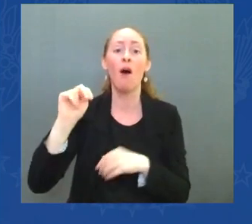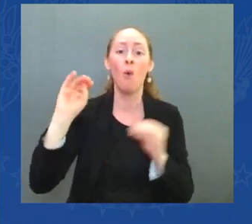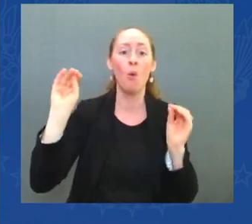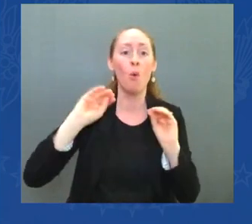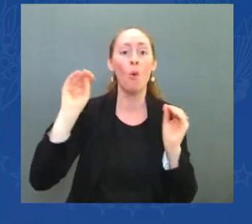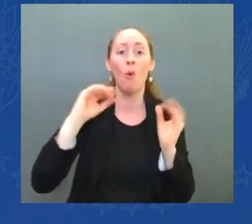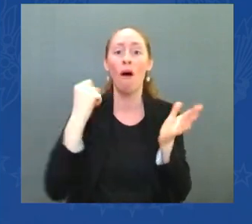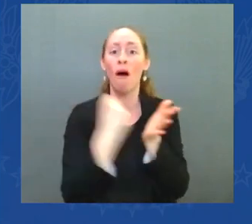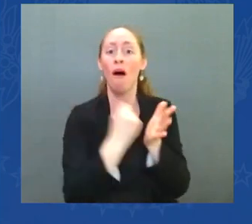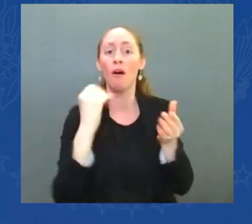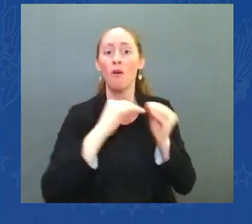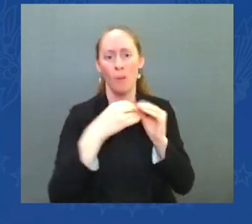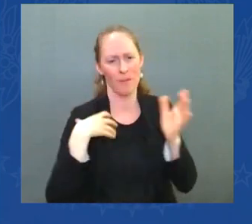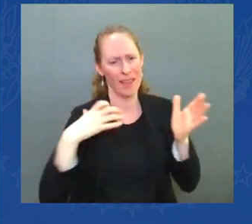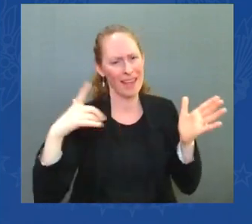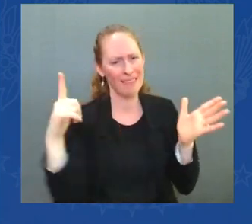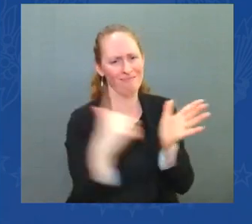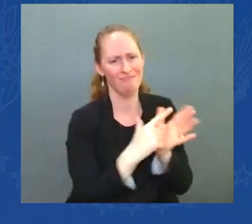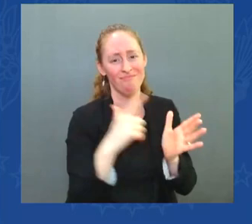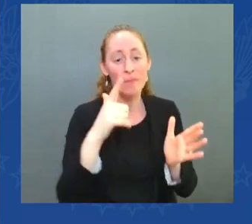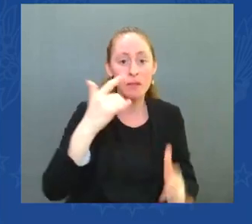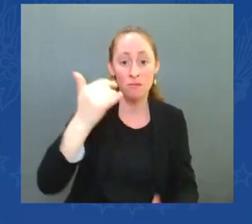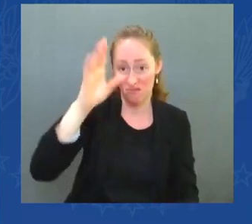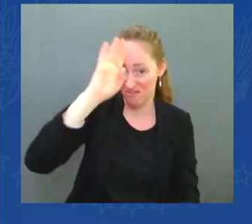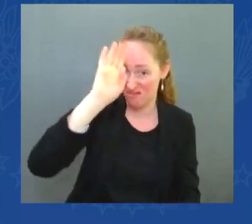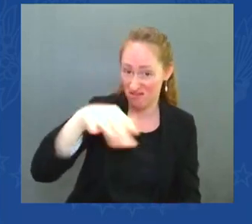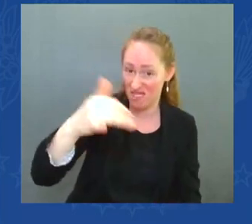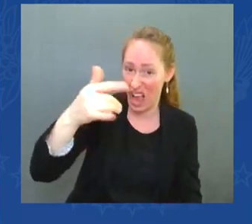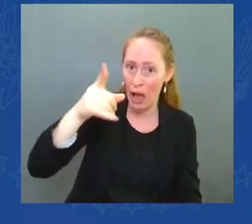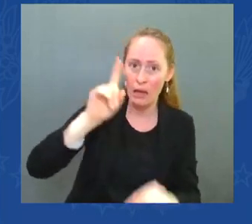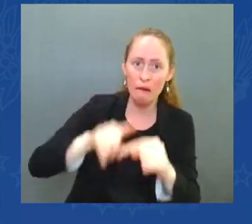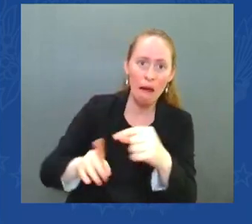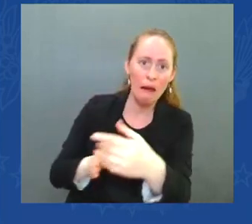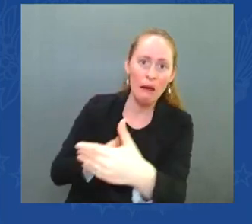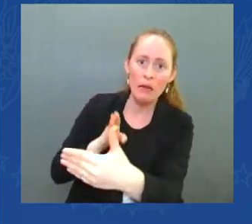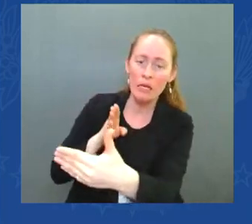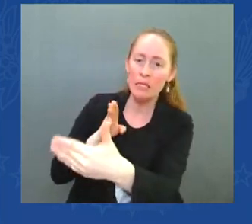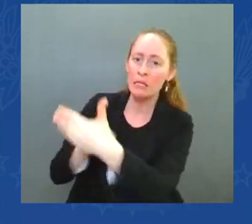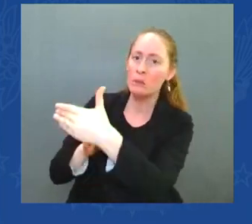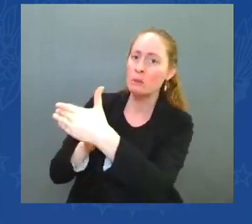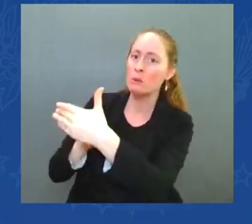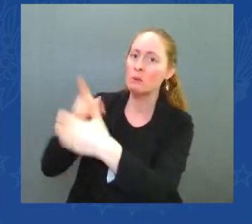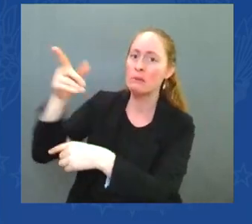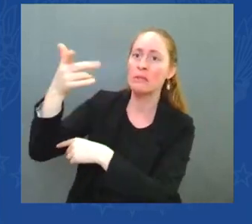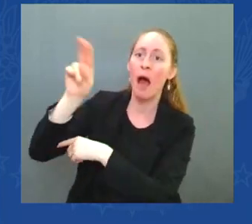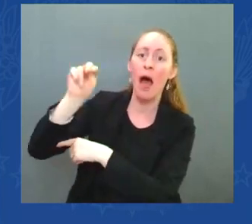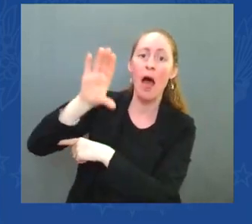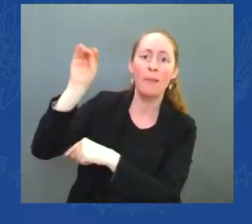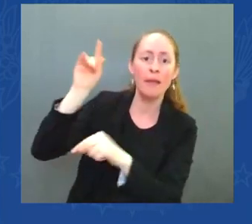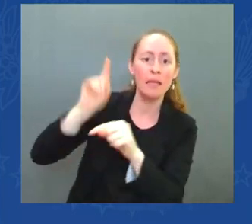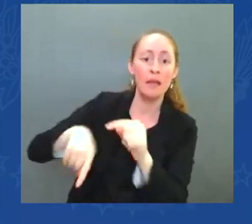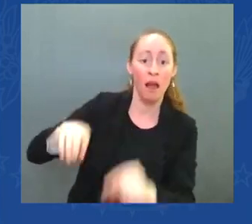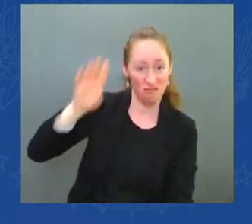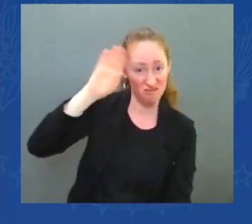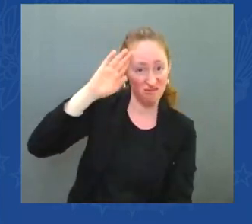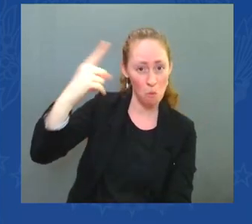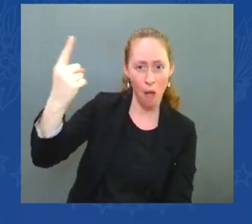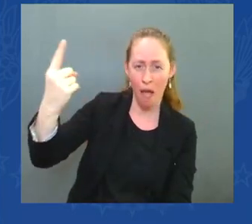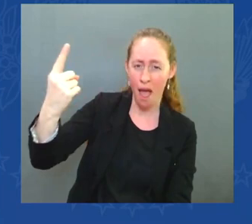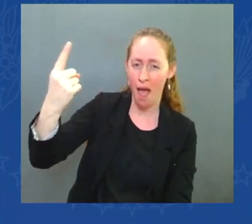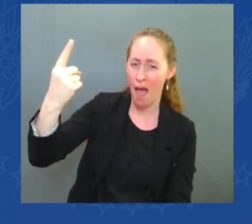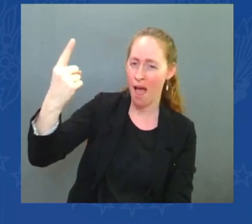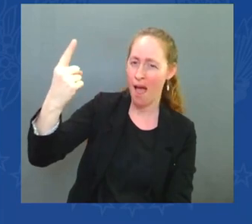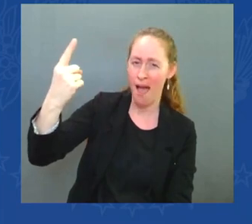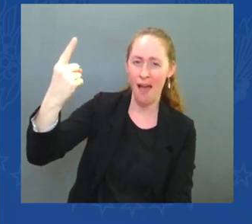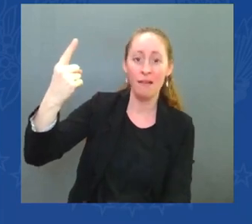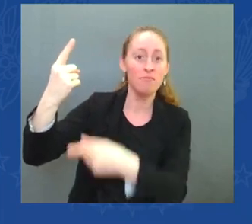country that is immune. Imagine had the tobacco industry been immune to prostitute